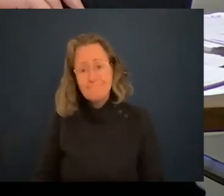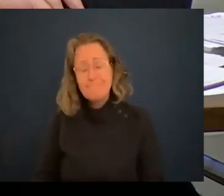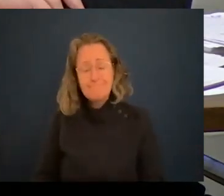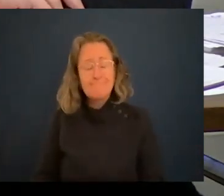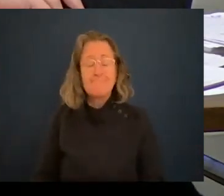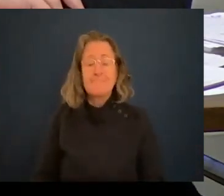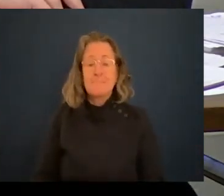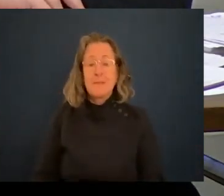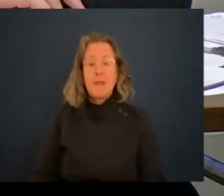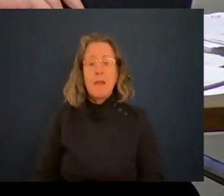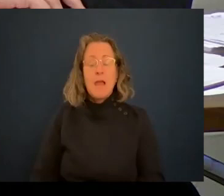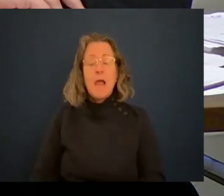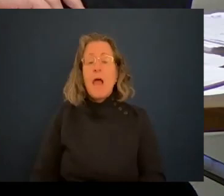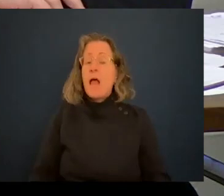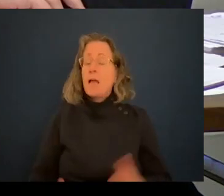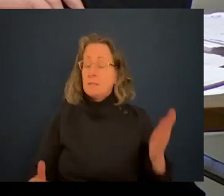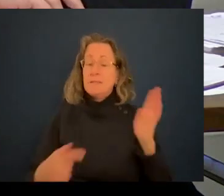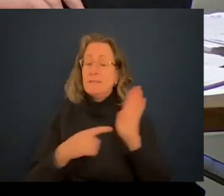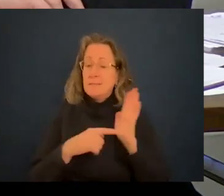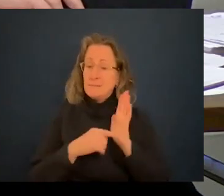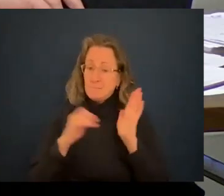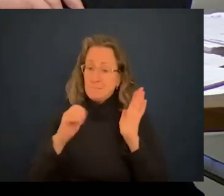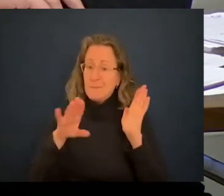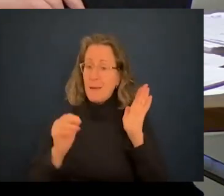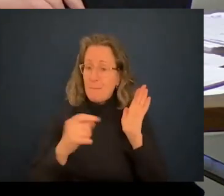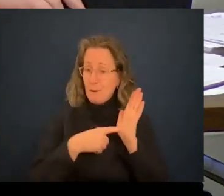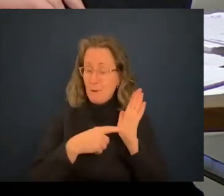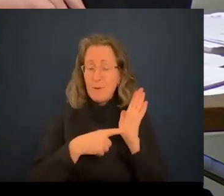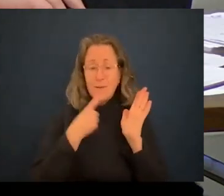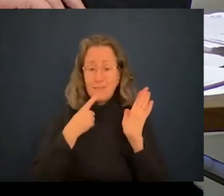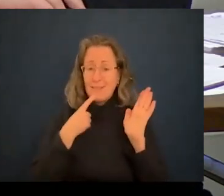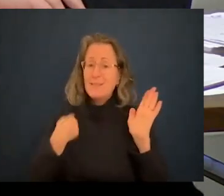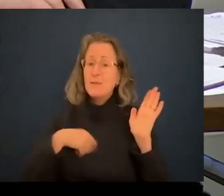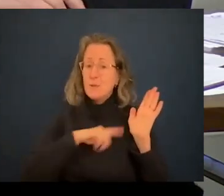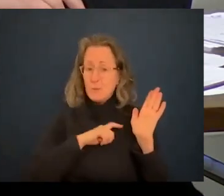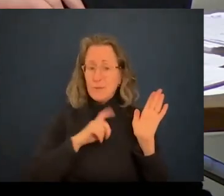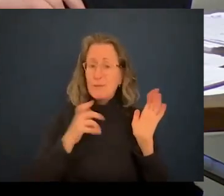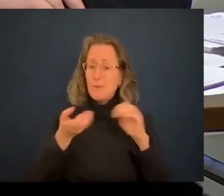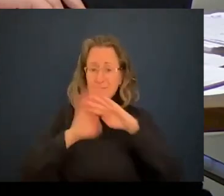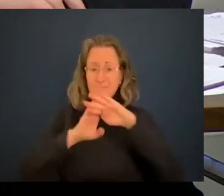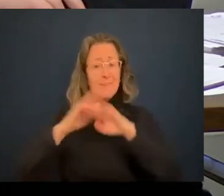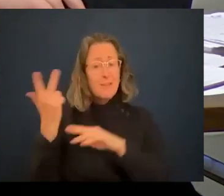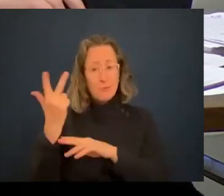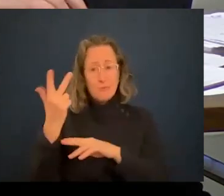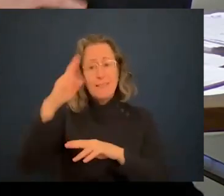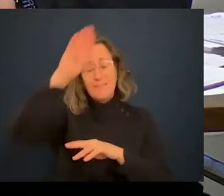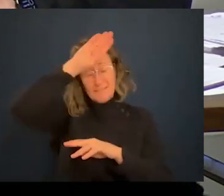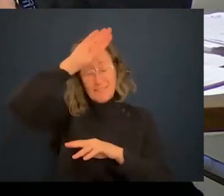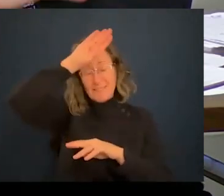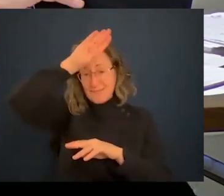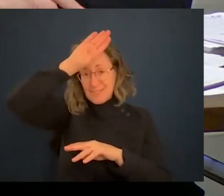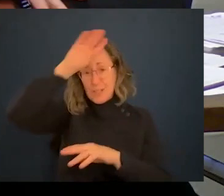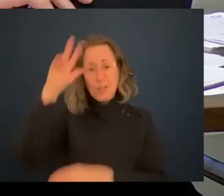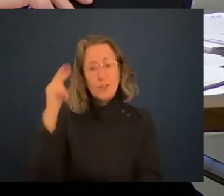um in this memo it states that we're we would like to see three people added by